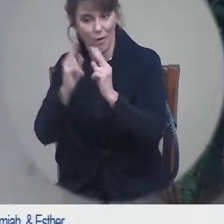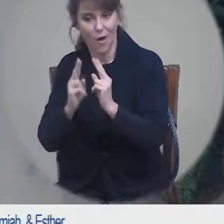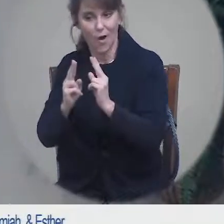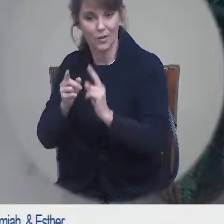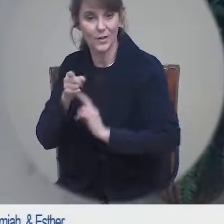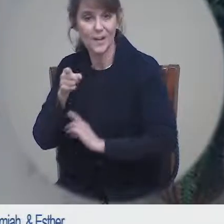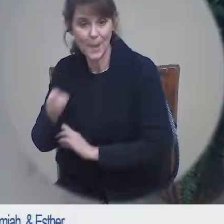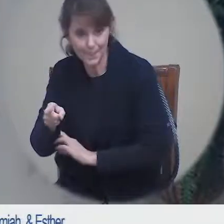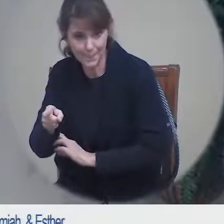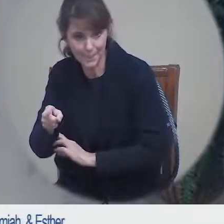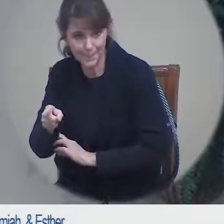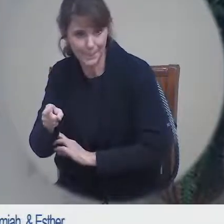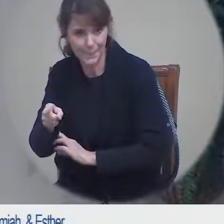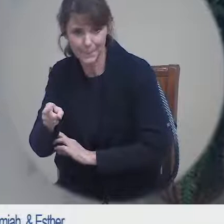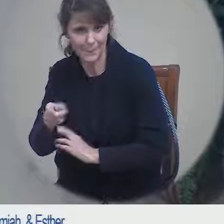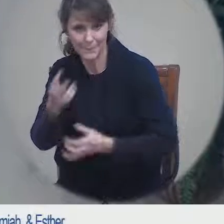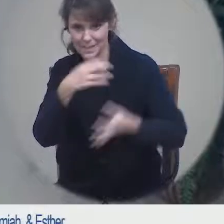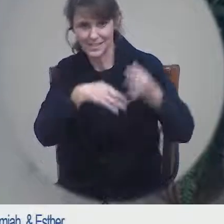answers.